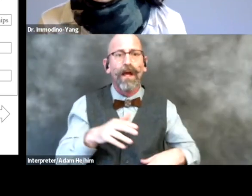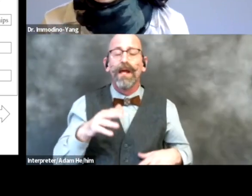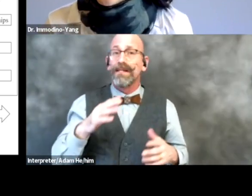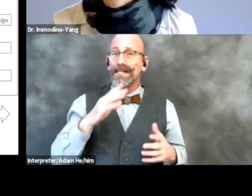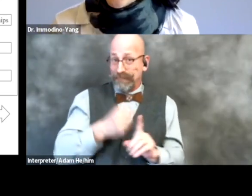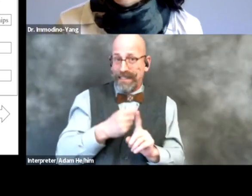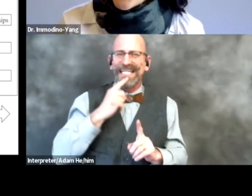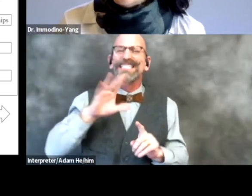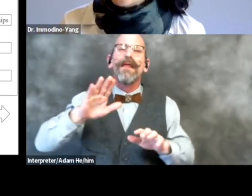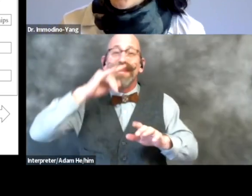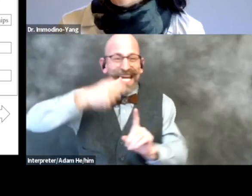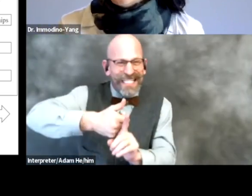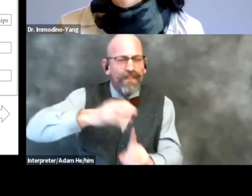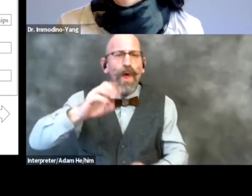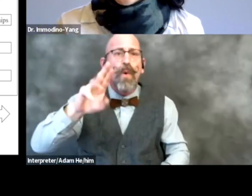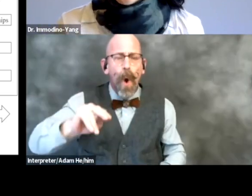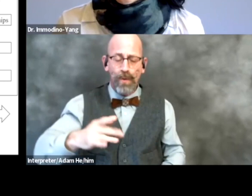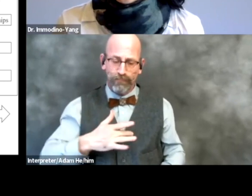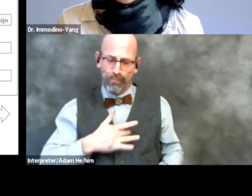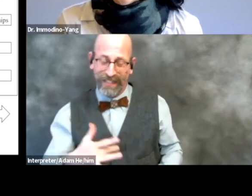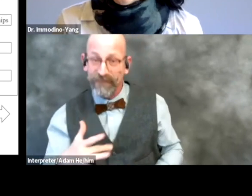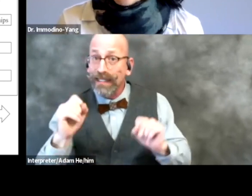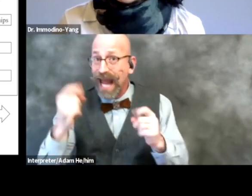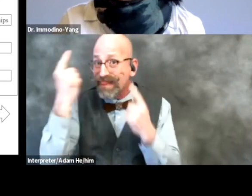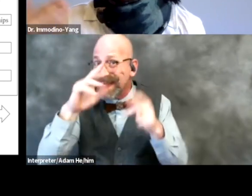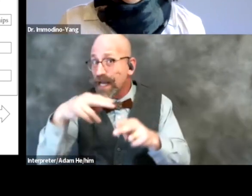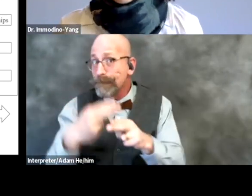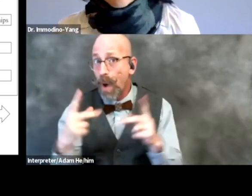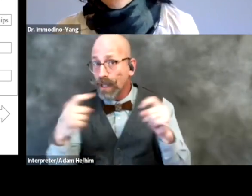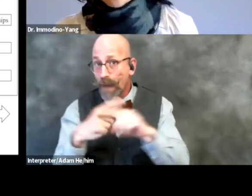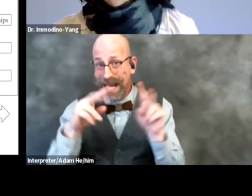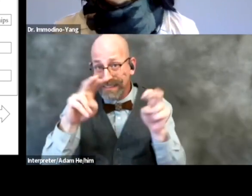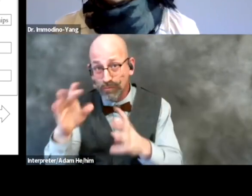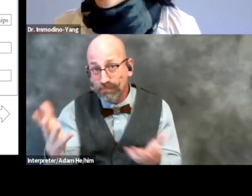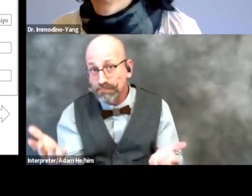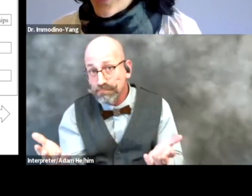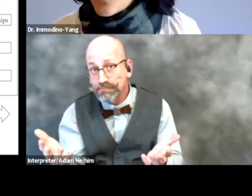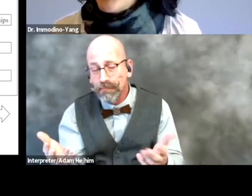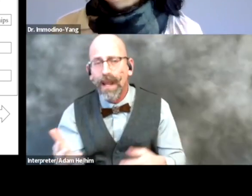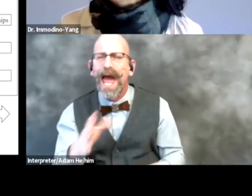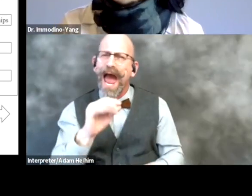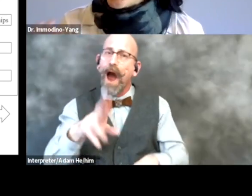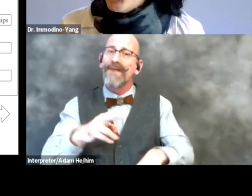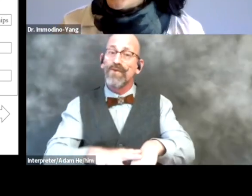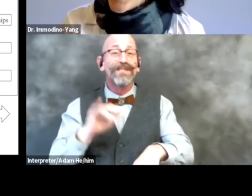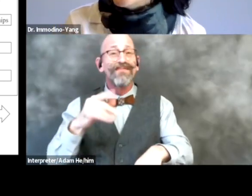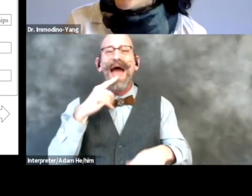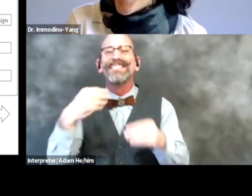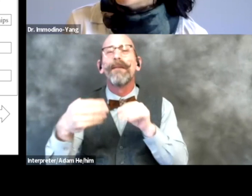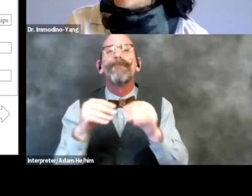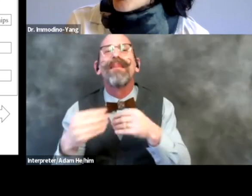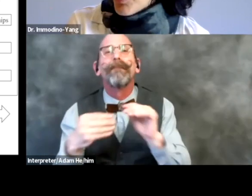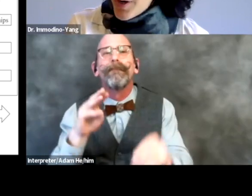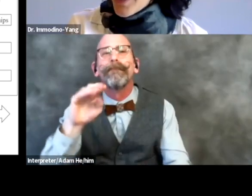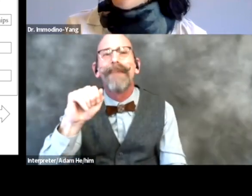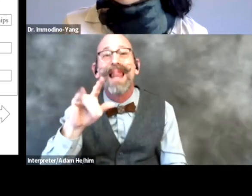complex issues. And so, and then of course that's malleable, it's context dependent, and schooling can be